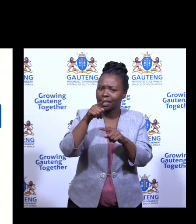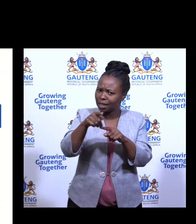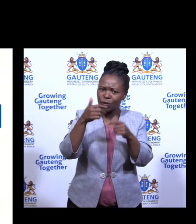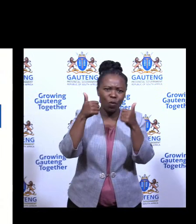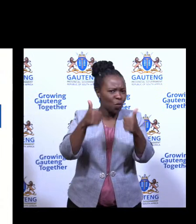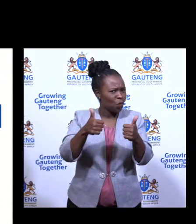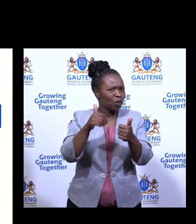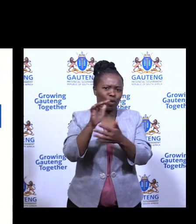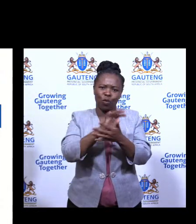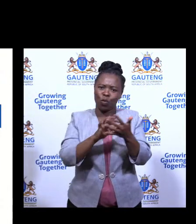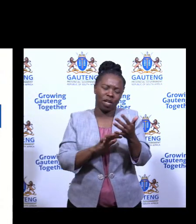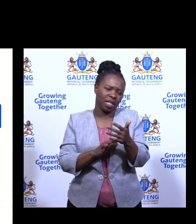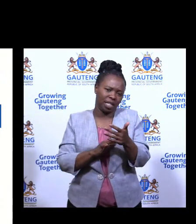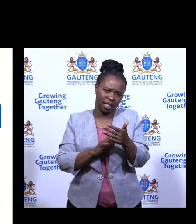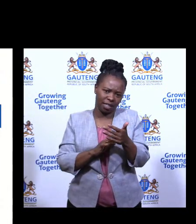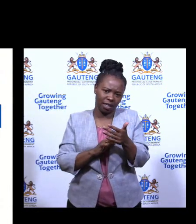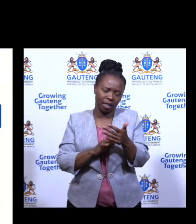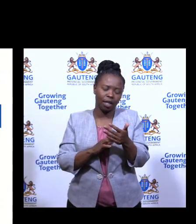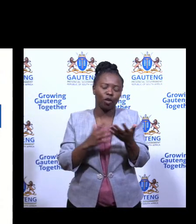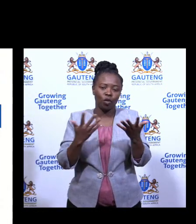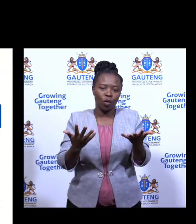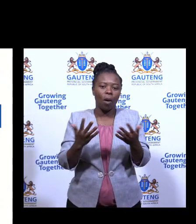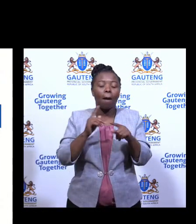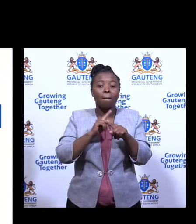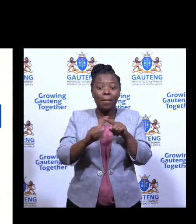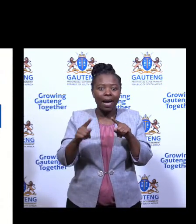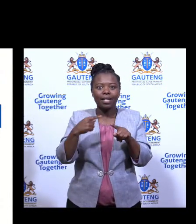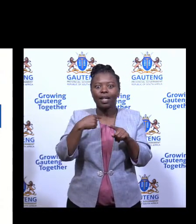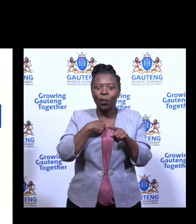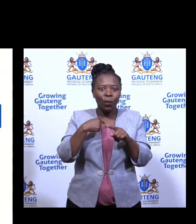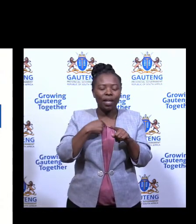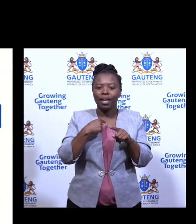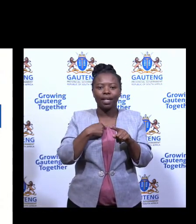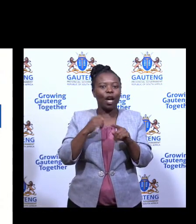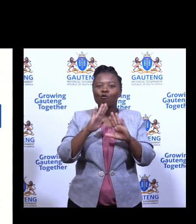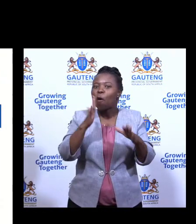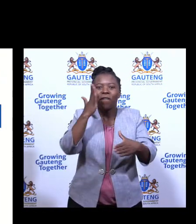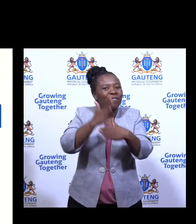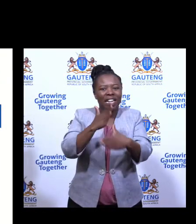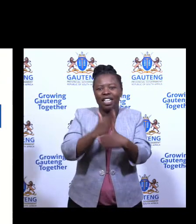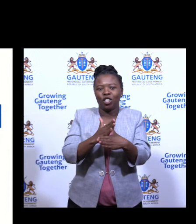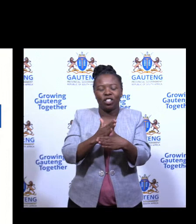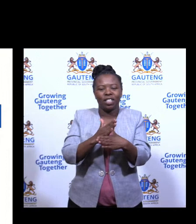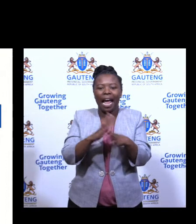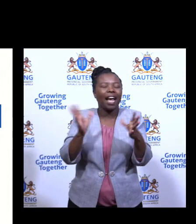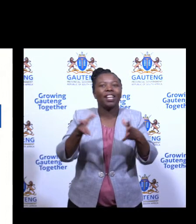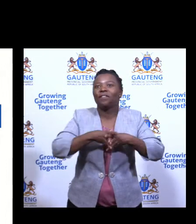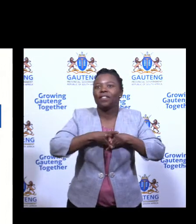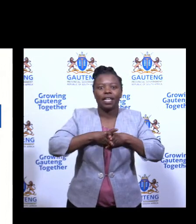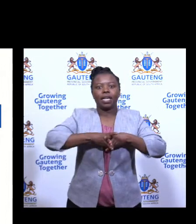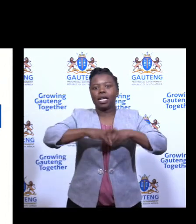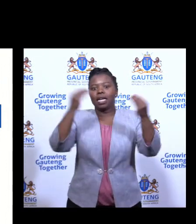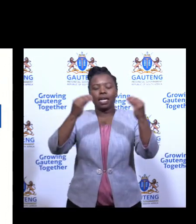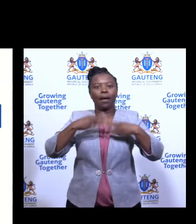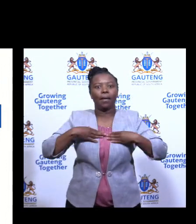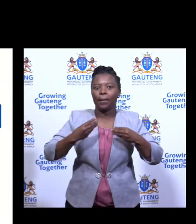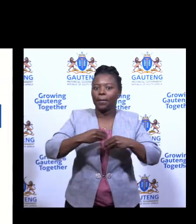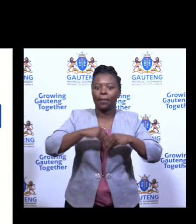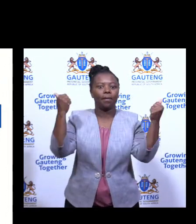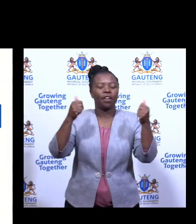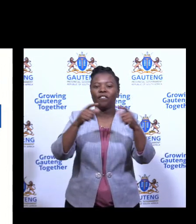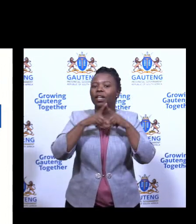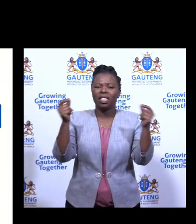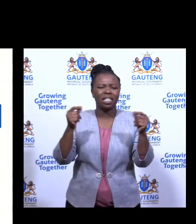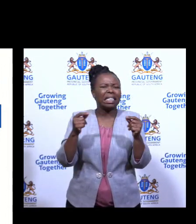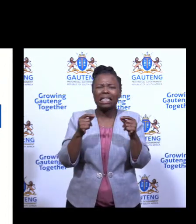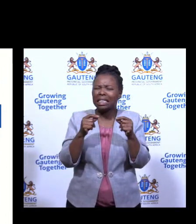story. But we are not out of the woods. This is a message I truly want to send out. The storm